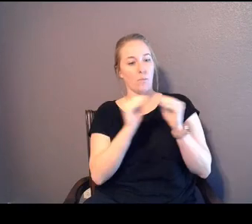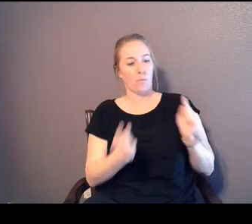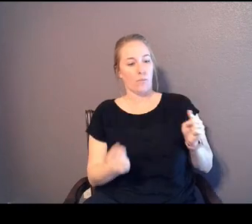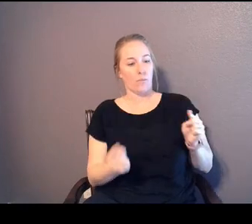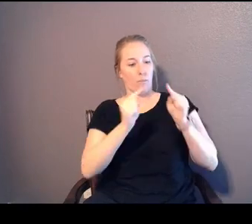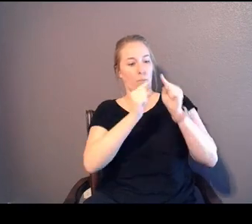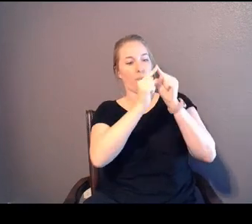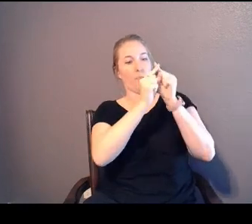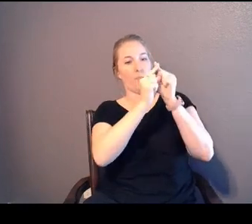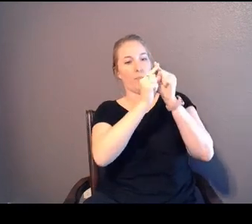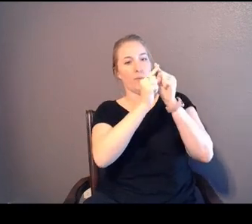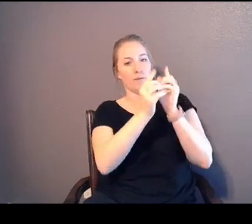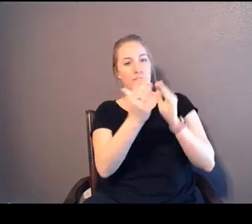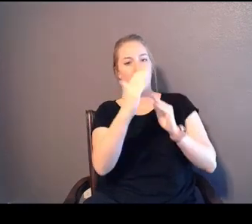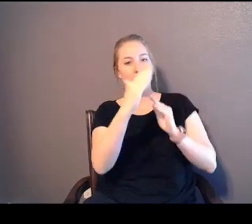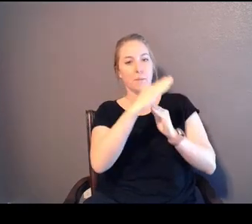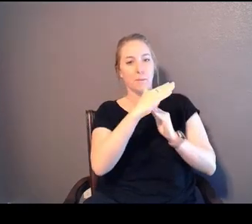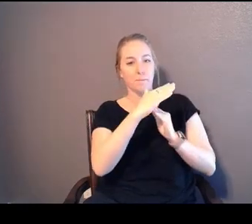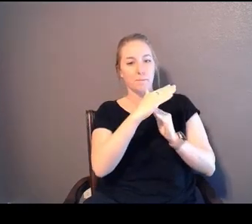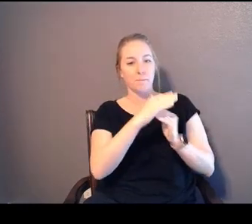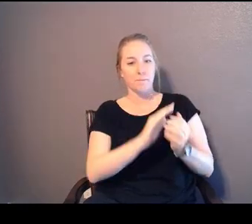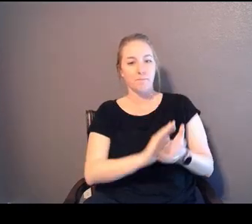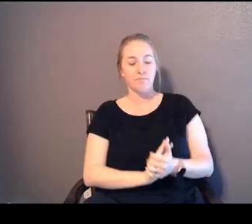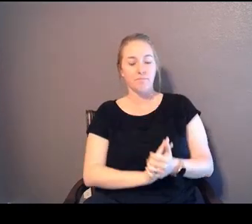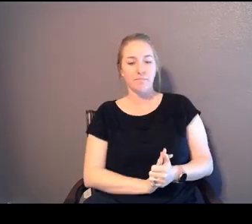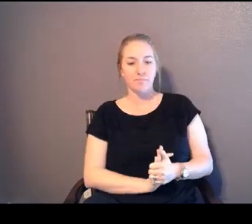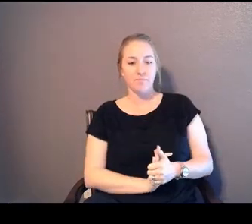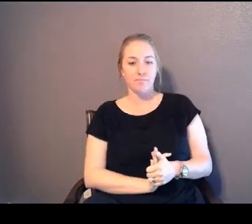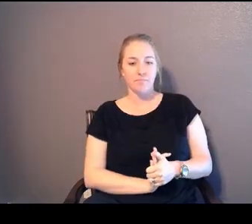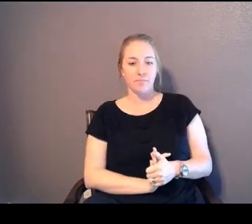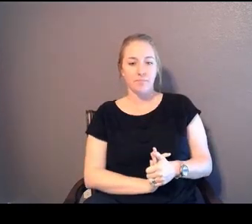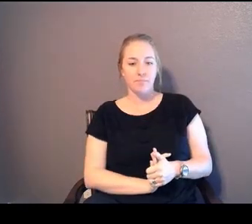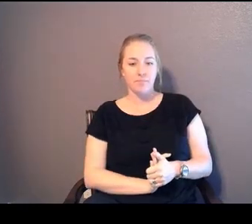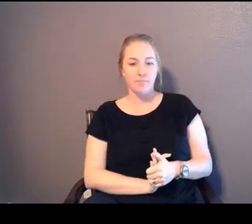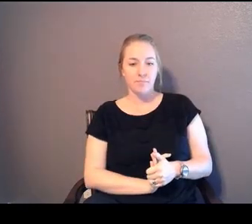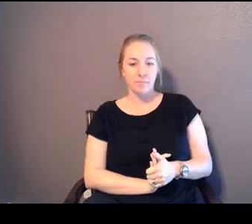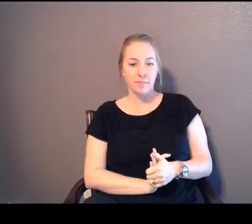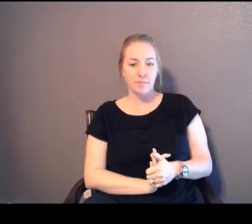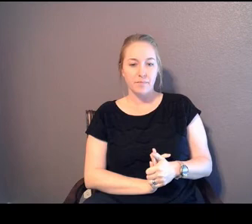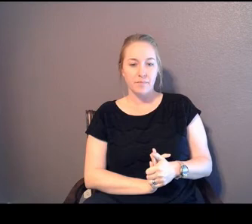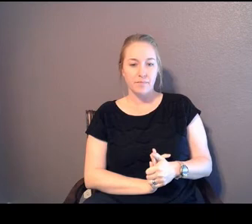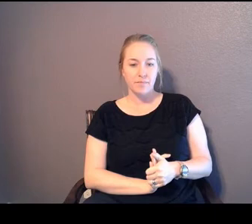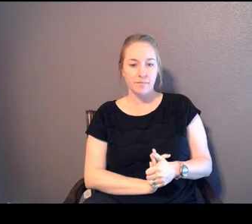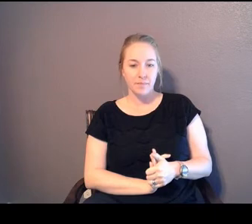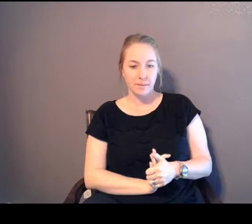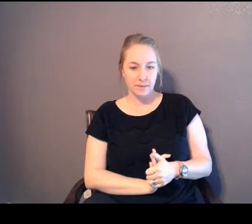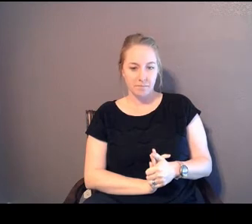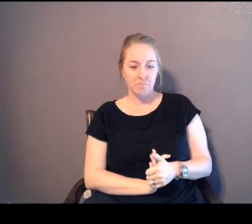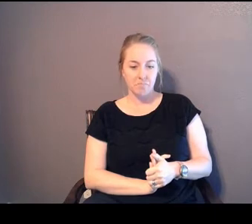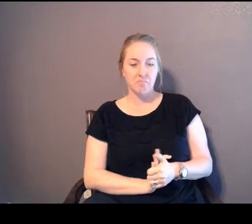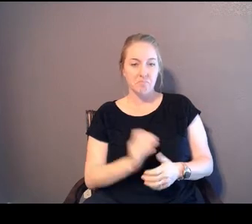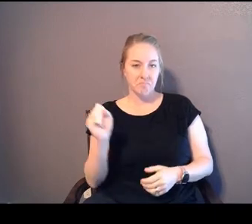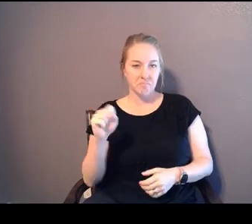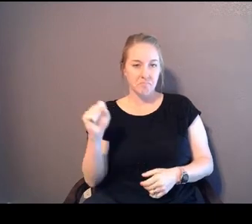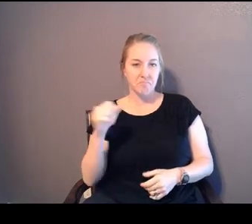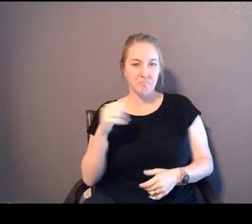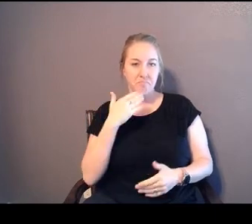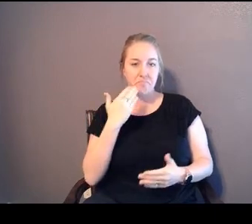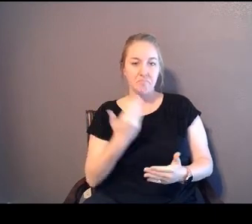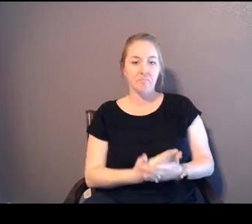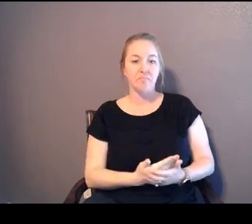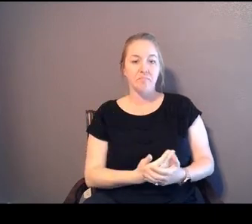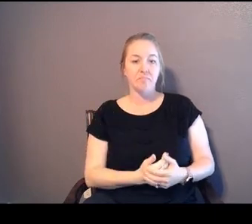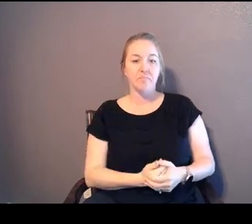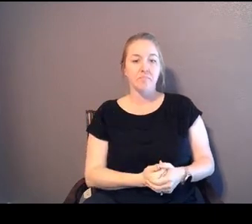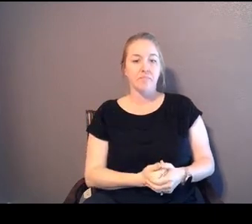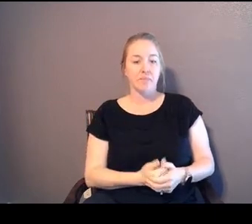It's blocking that one so I can go over right, overlap it. Yeah, that's good. And I am going to erase so I can kind of